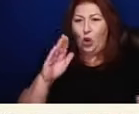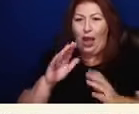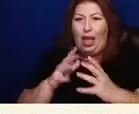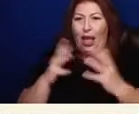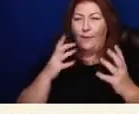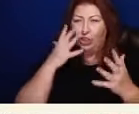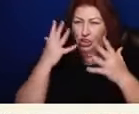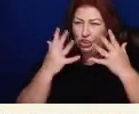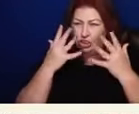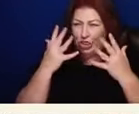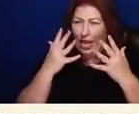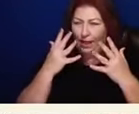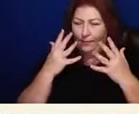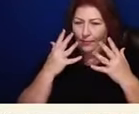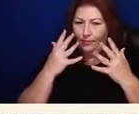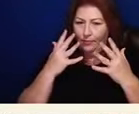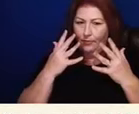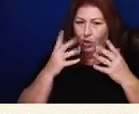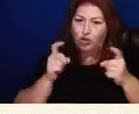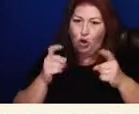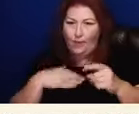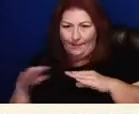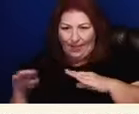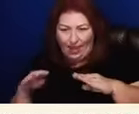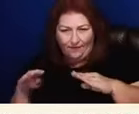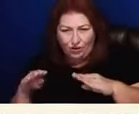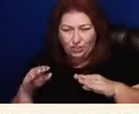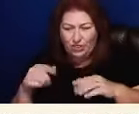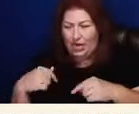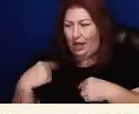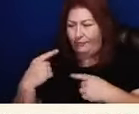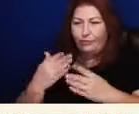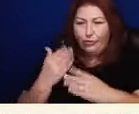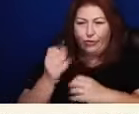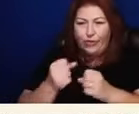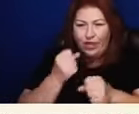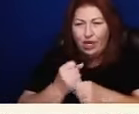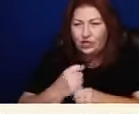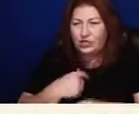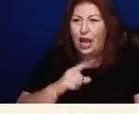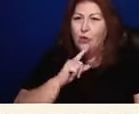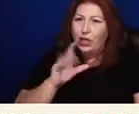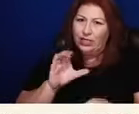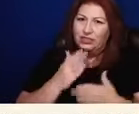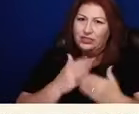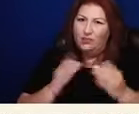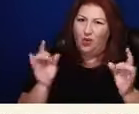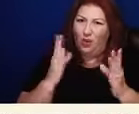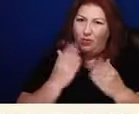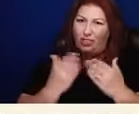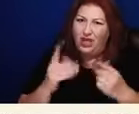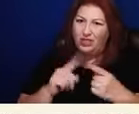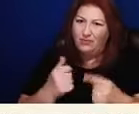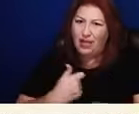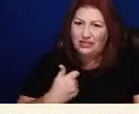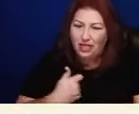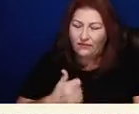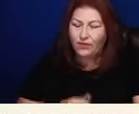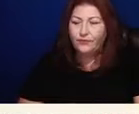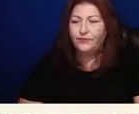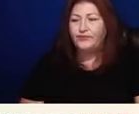drove all of my behaviors. And I, over the years, you know, I really did some horrible things to myself